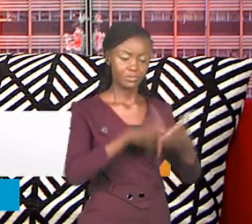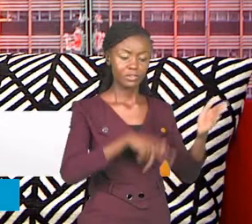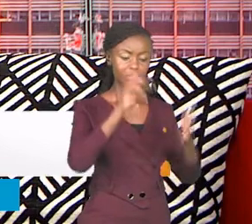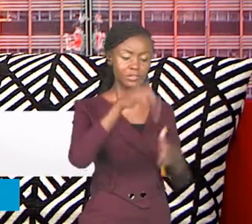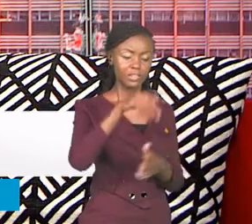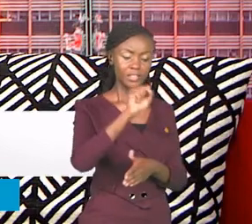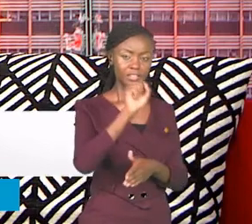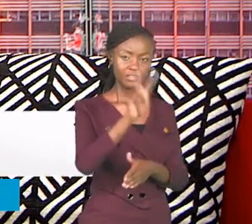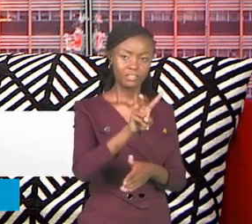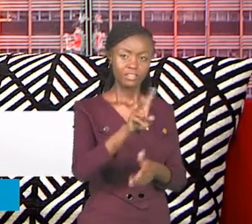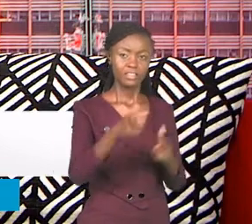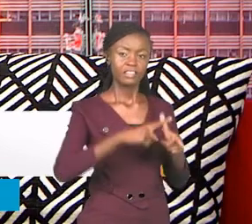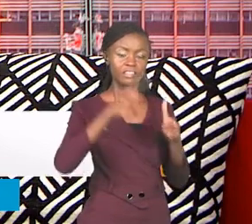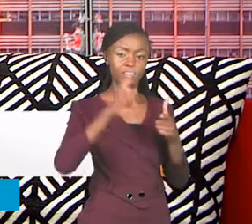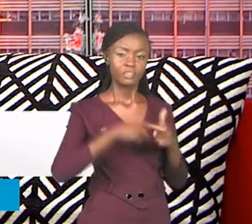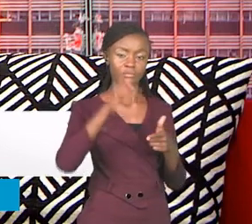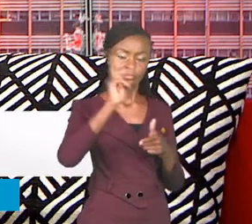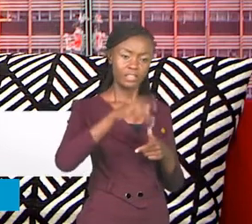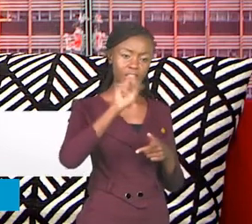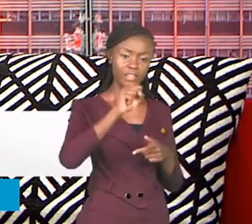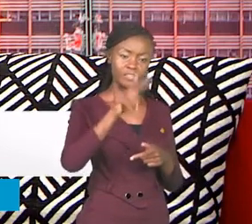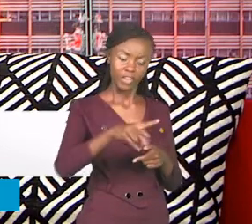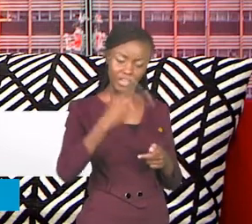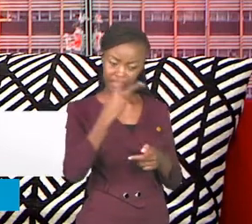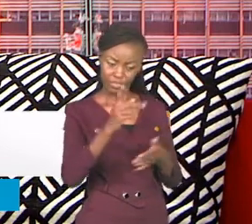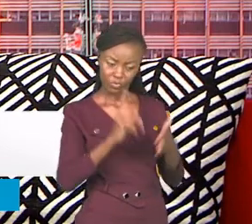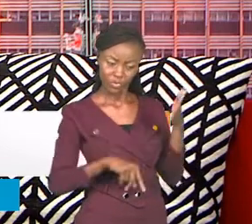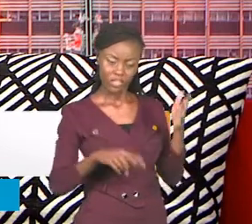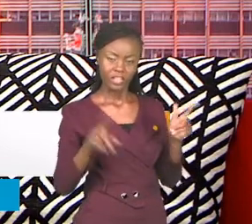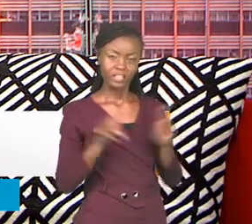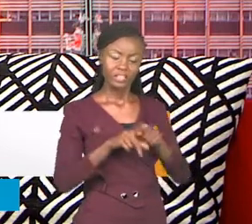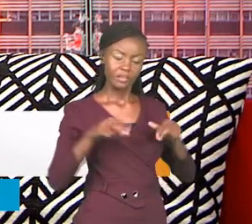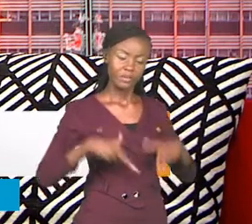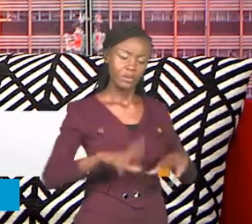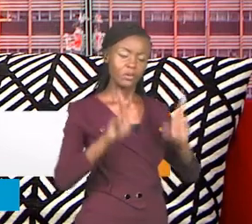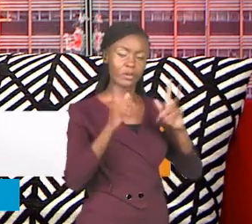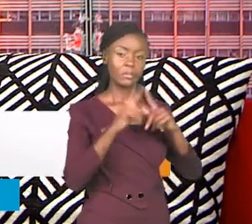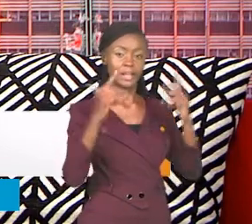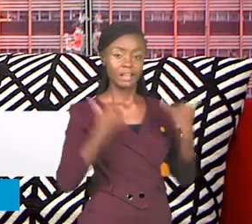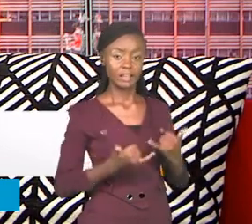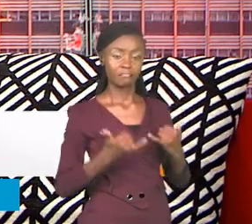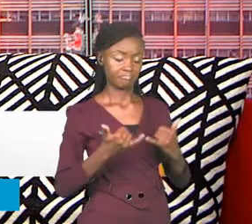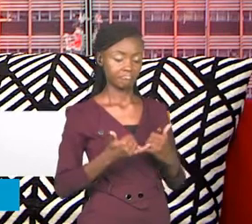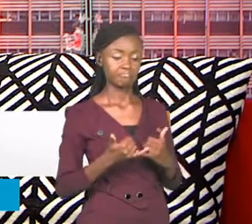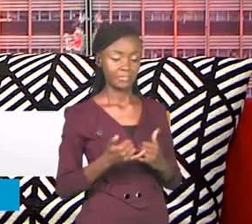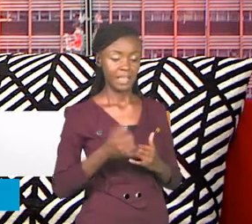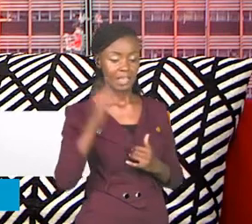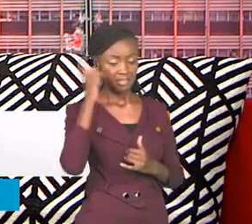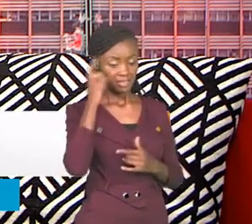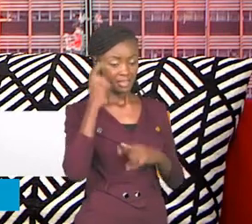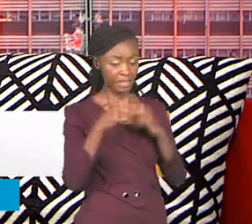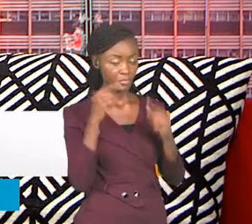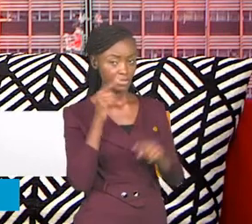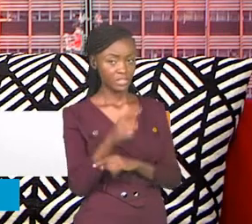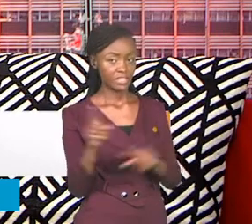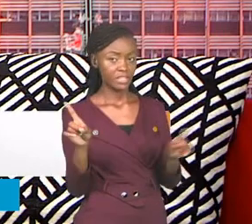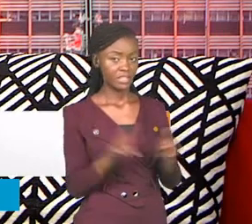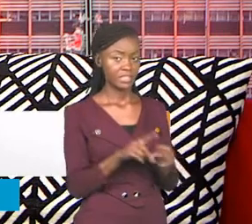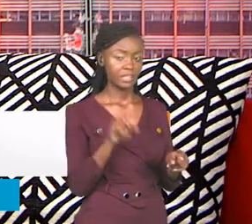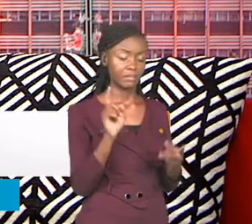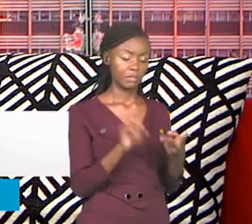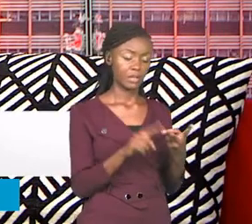Mm-hmm. PSV are the most seen on the road. Yeah, so they're taking a bit of that. Mm-hmm. Two also,